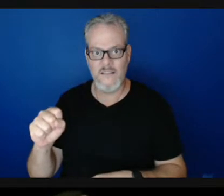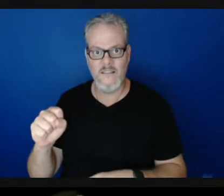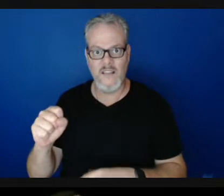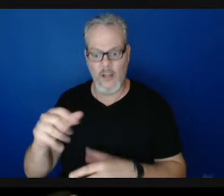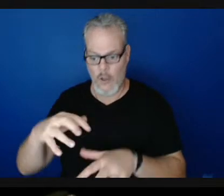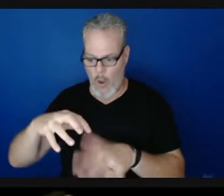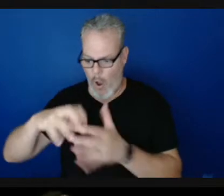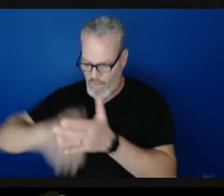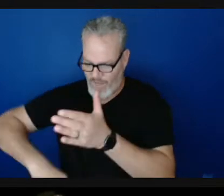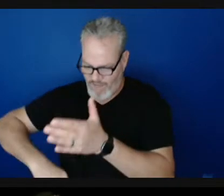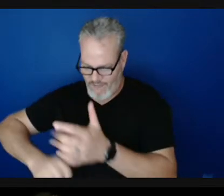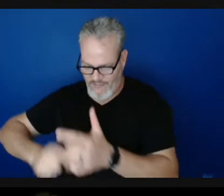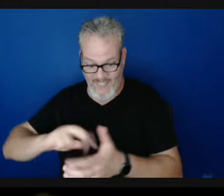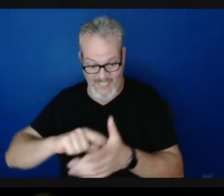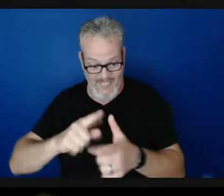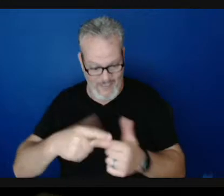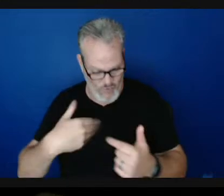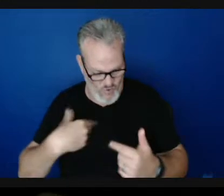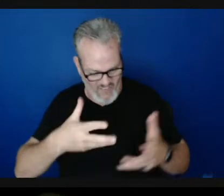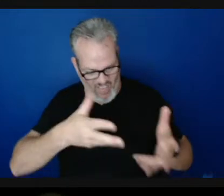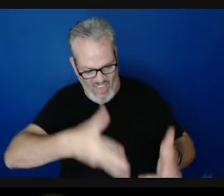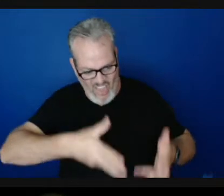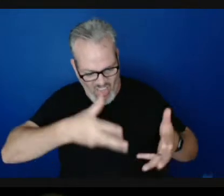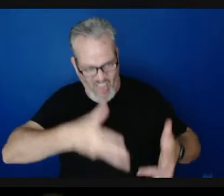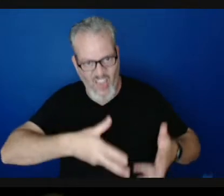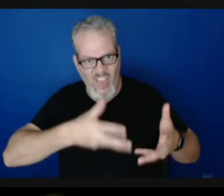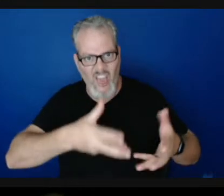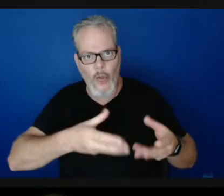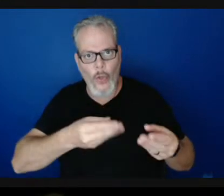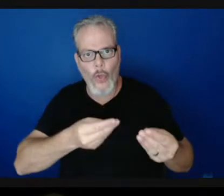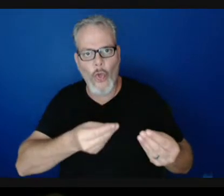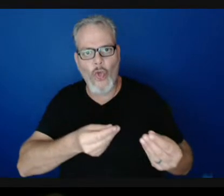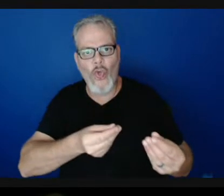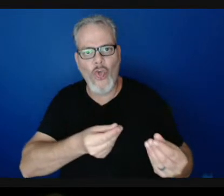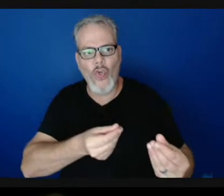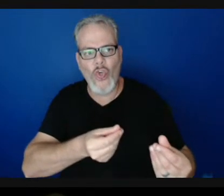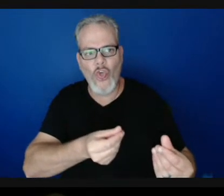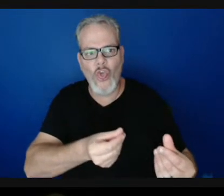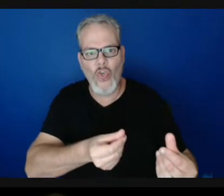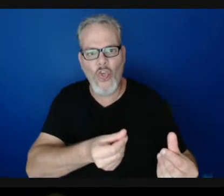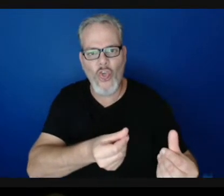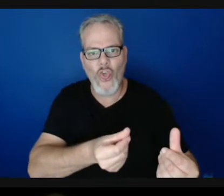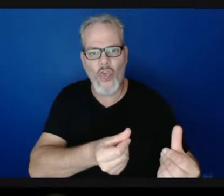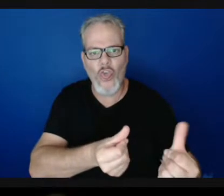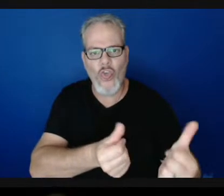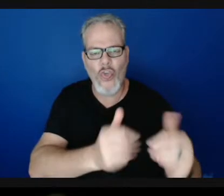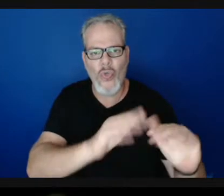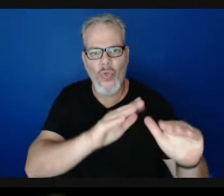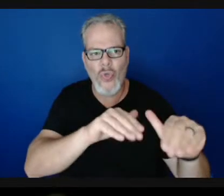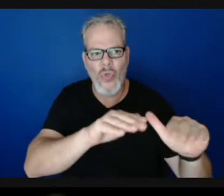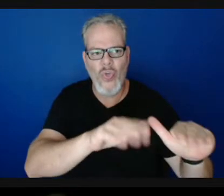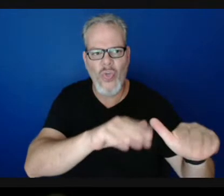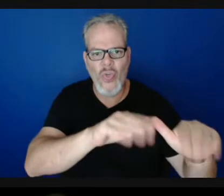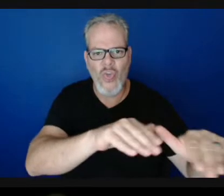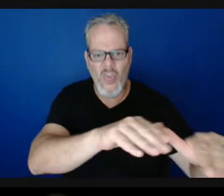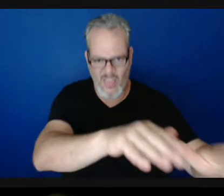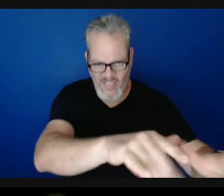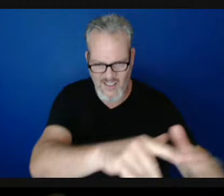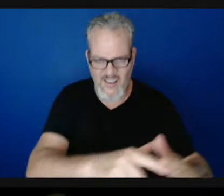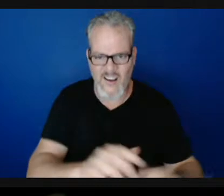ooze its way back to the lowest possible spot and then act as a block until an equivalent force can push it back out